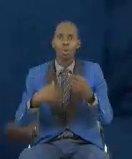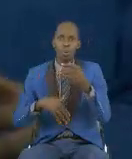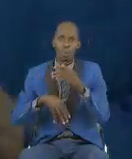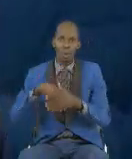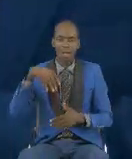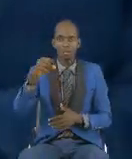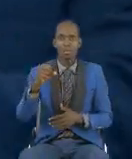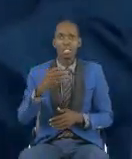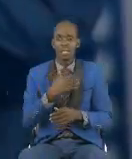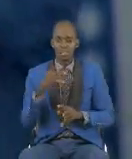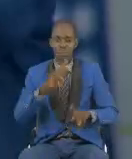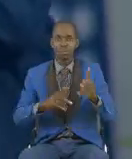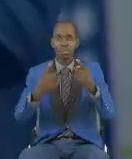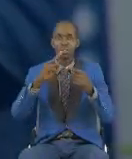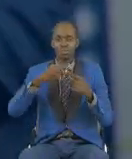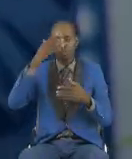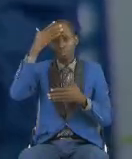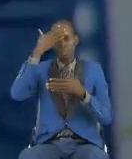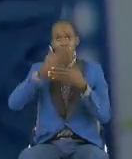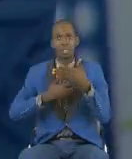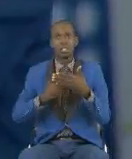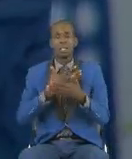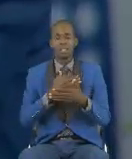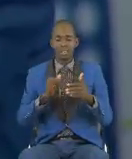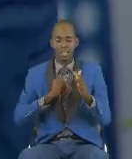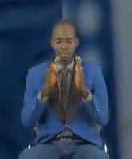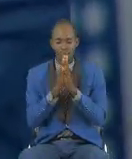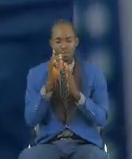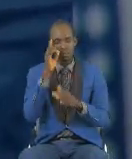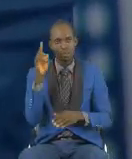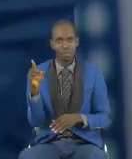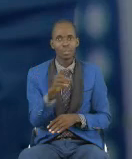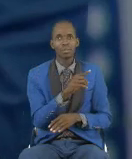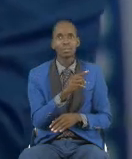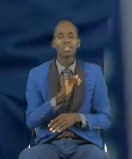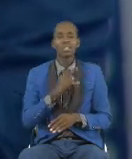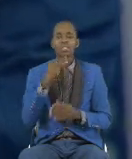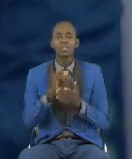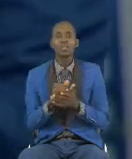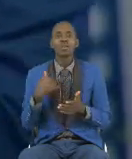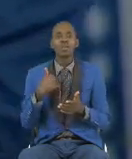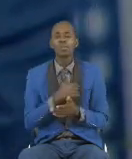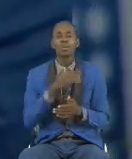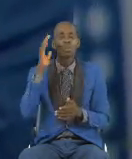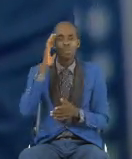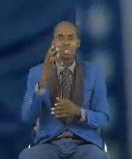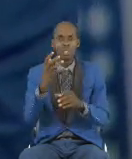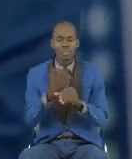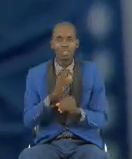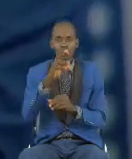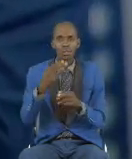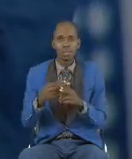came to the front. And then I prayed for them. I said, we're going to take the names of the people. And the rain was